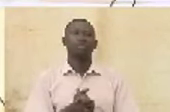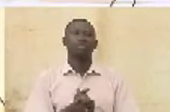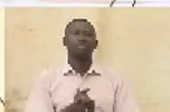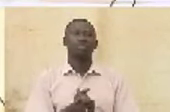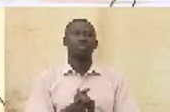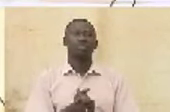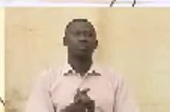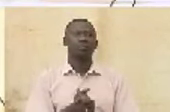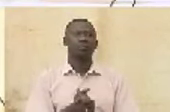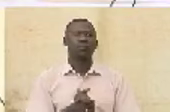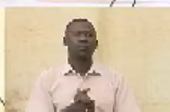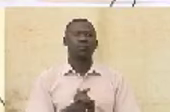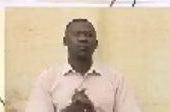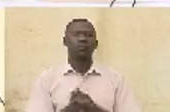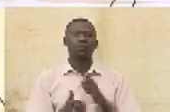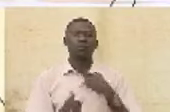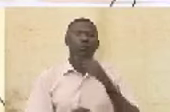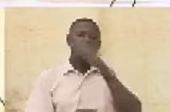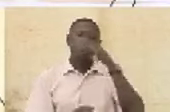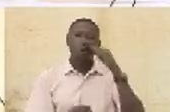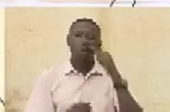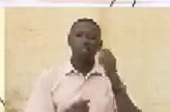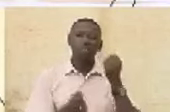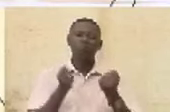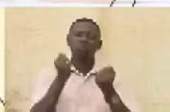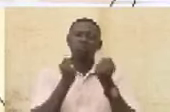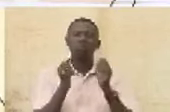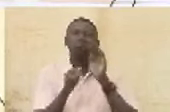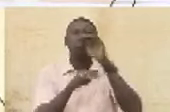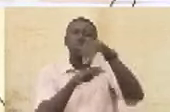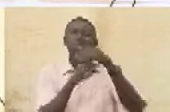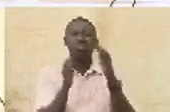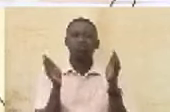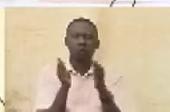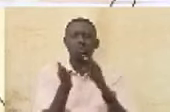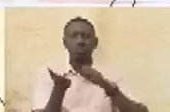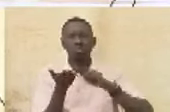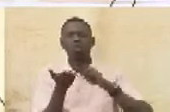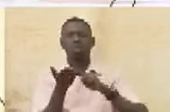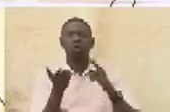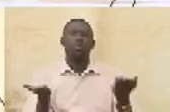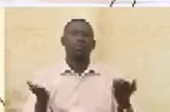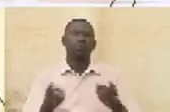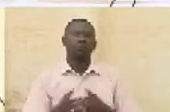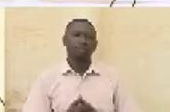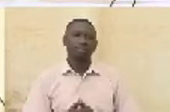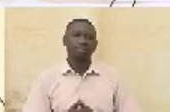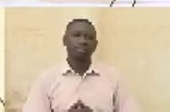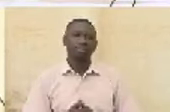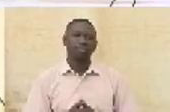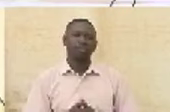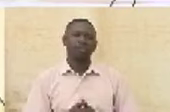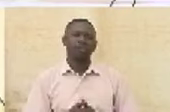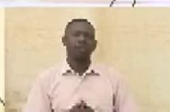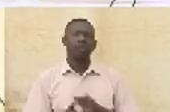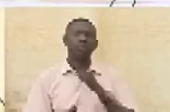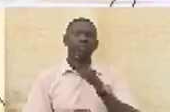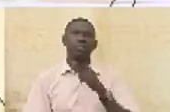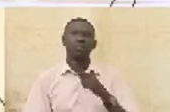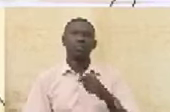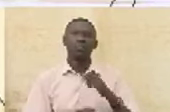kanya ma koy male. It was a white one, the normal size one. And was this car filled with the people